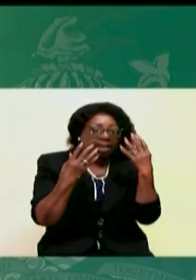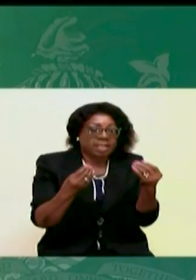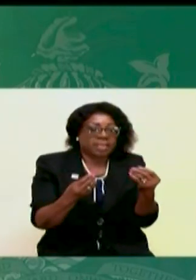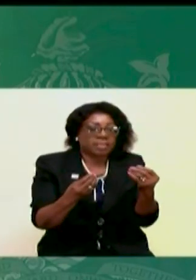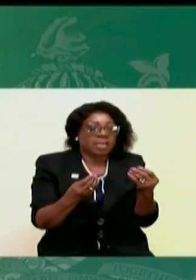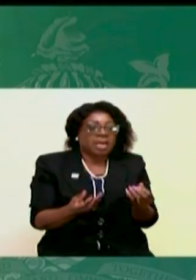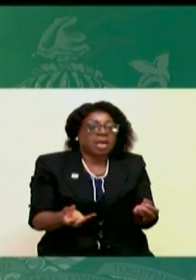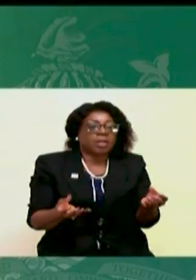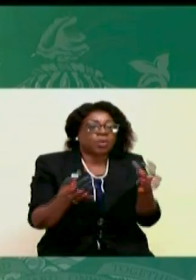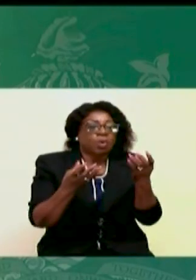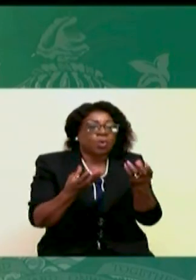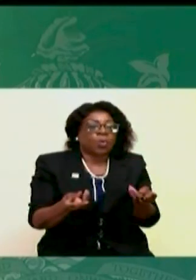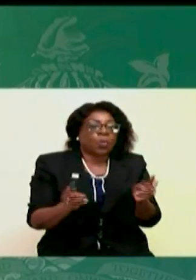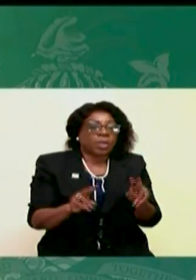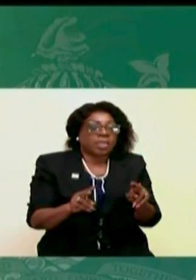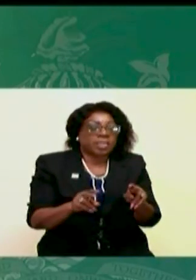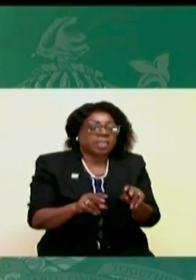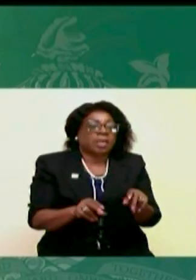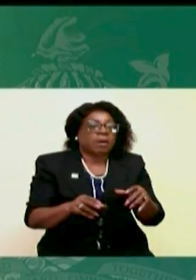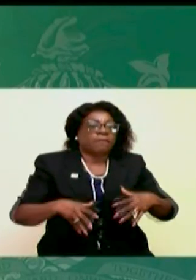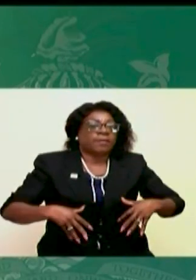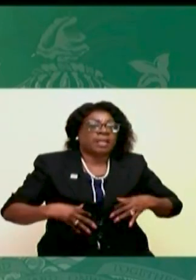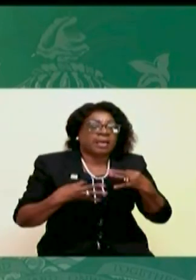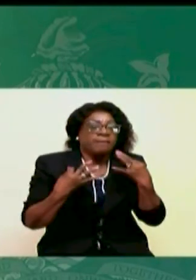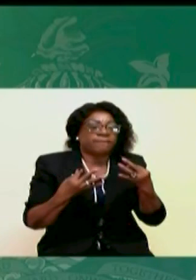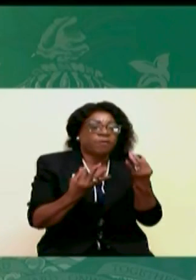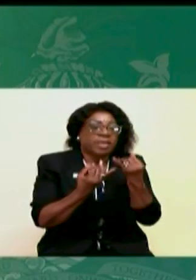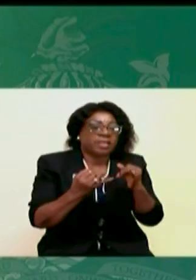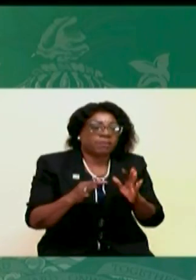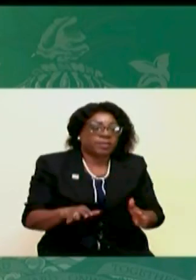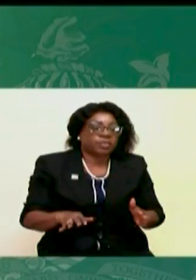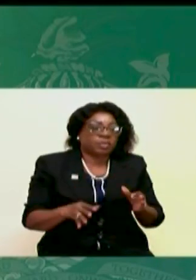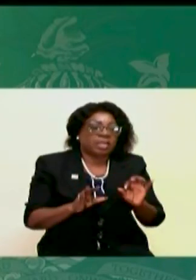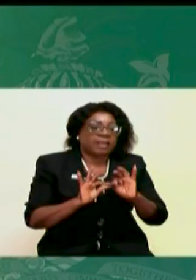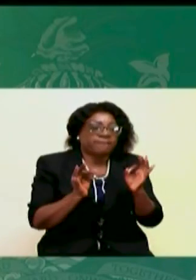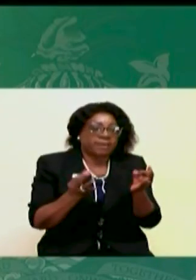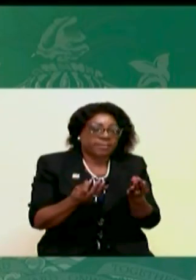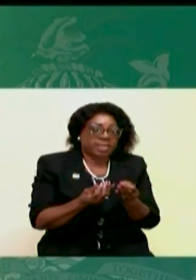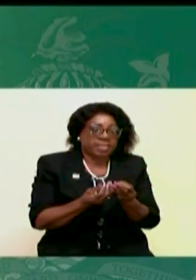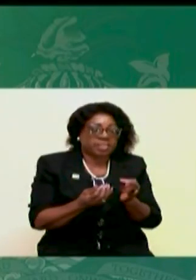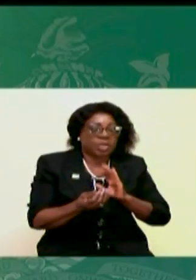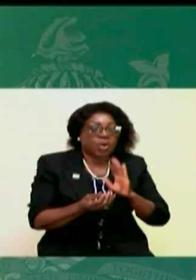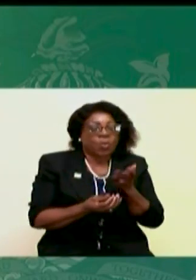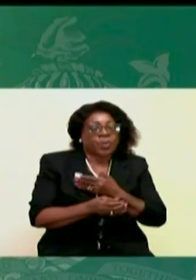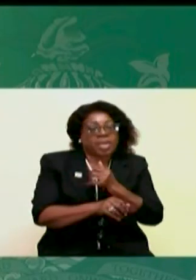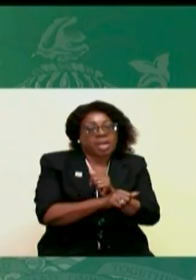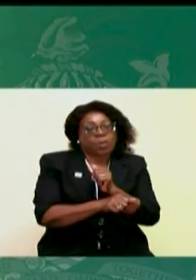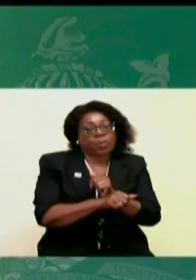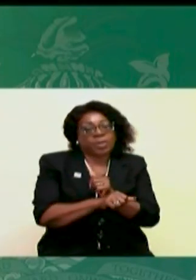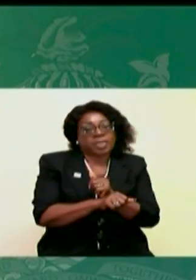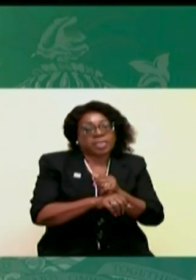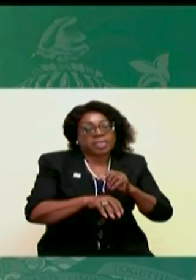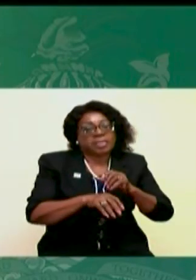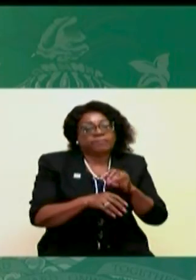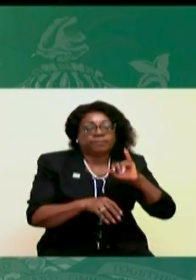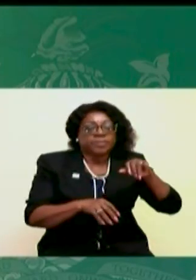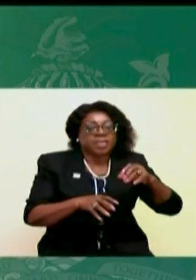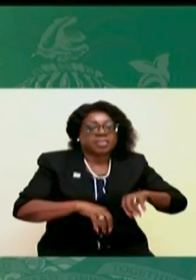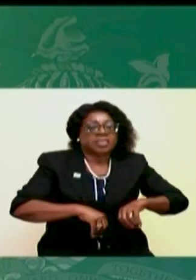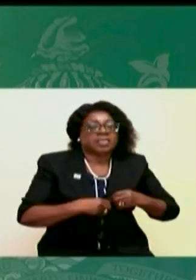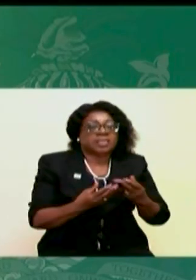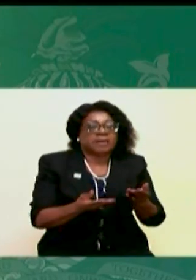life for individuals and families. We are working, Madam Speaker, just yielding results, just